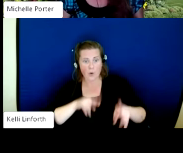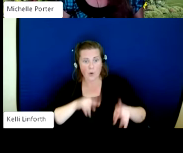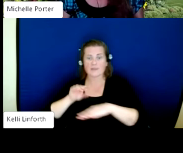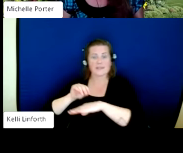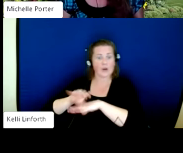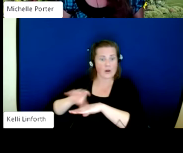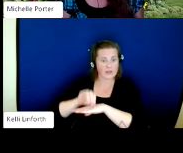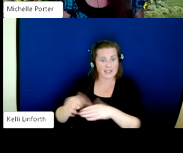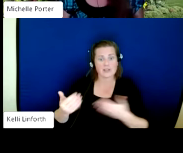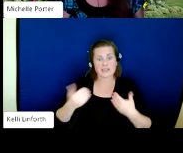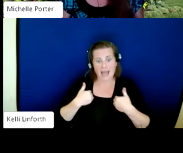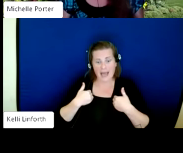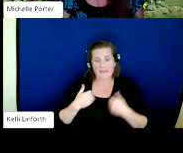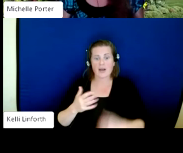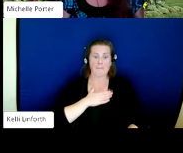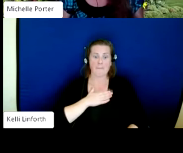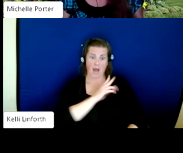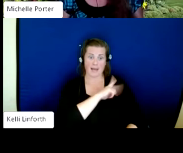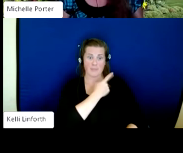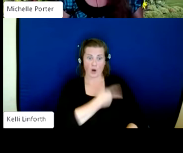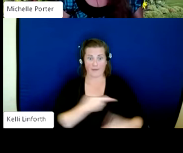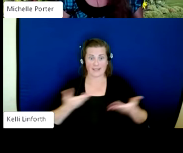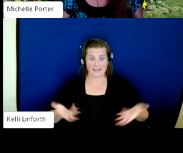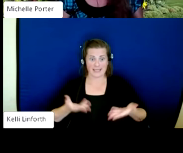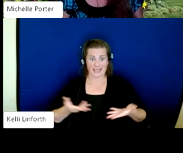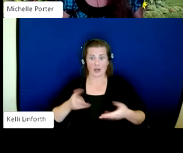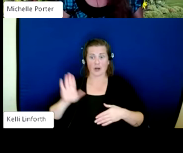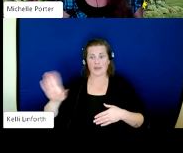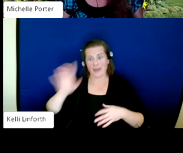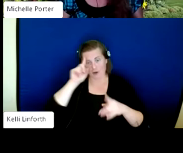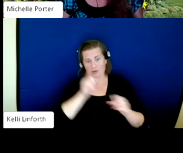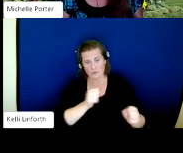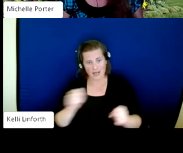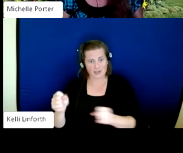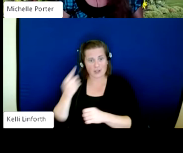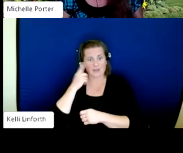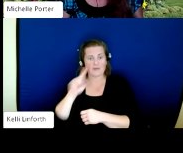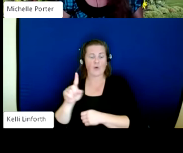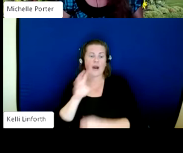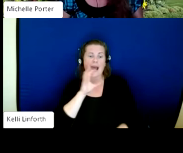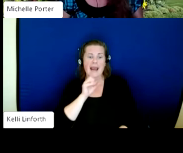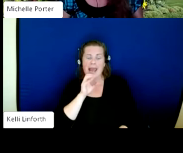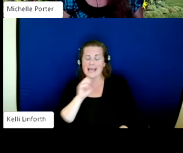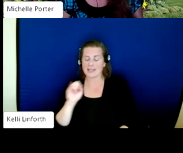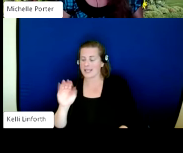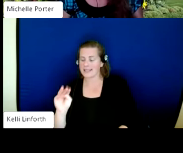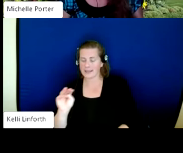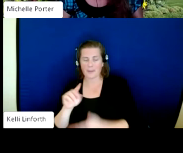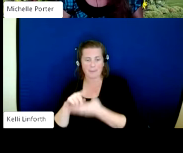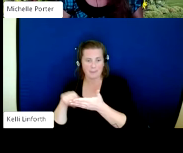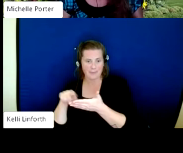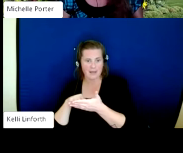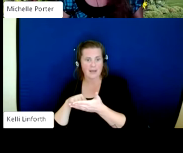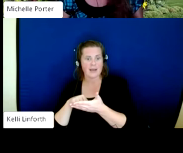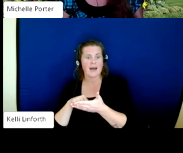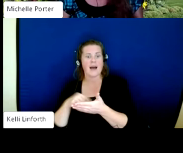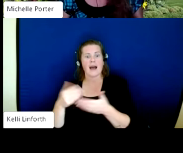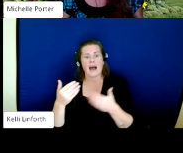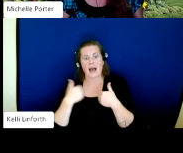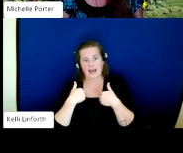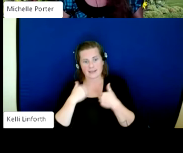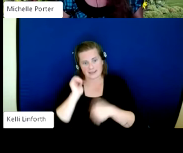consultations. My province, for example, in their strategy on aging has a specific plank related to combating ageism.